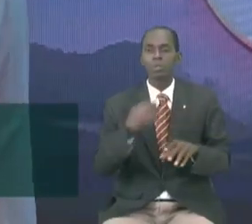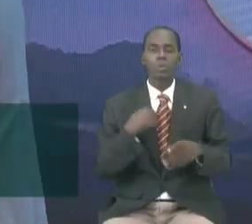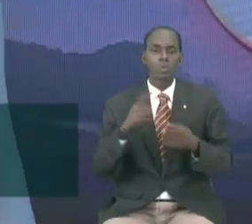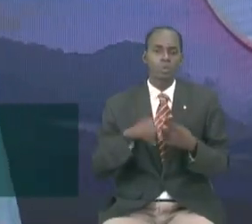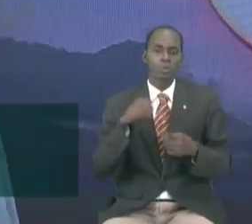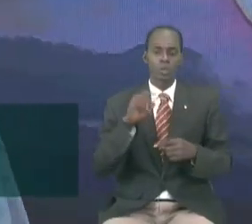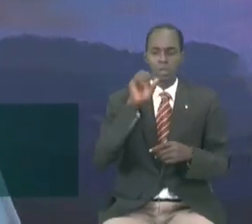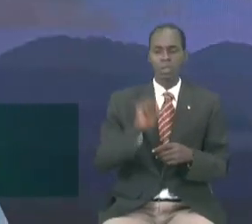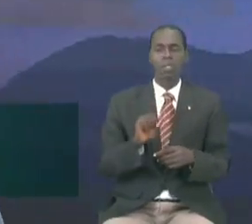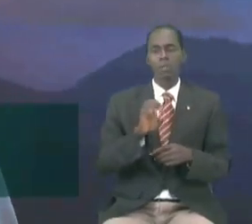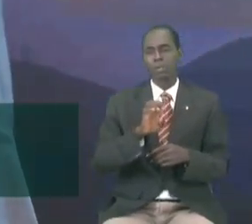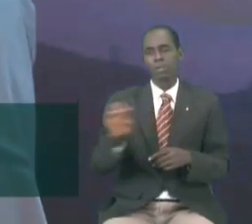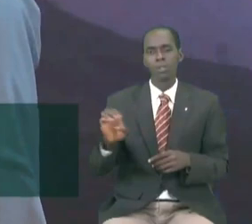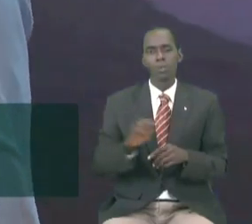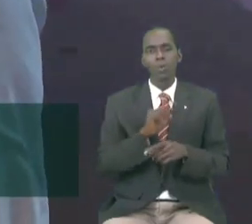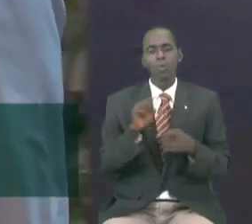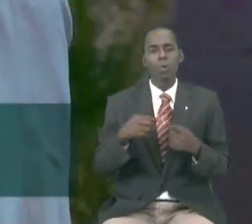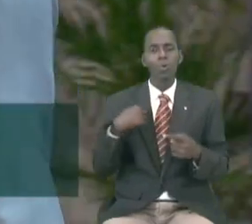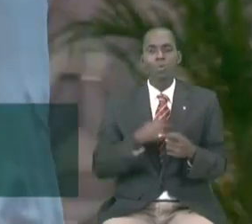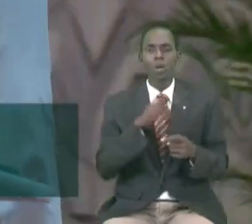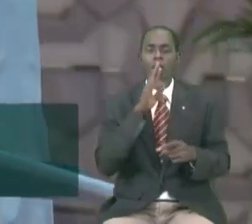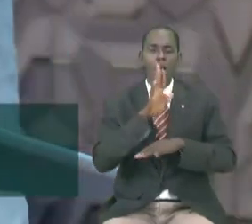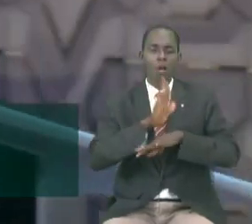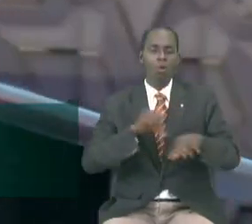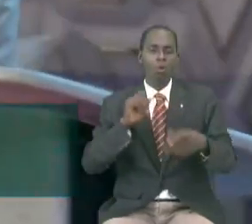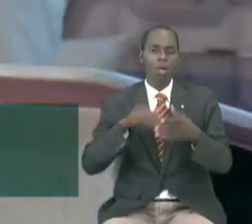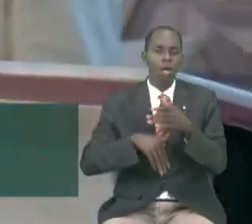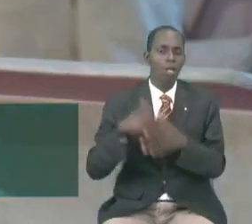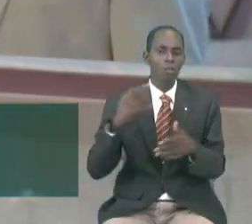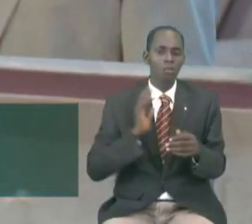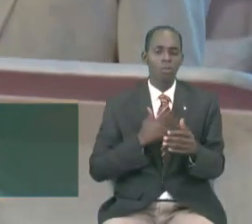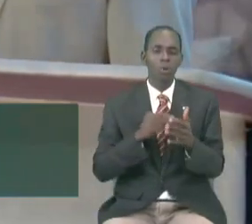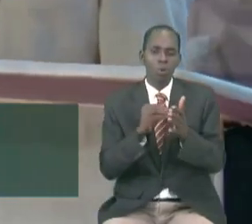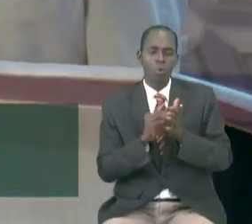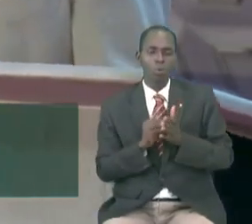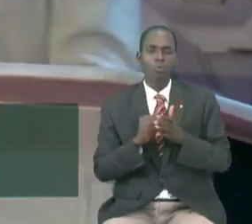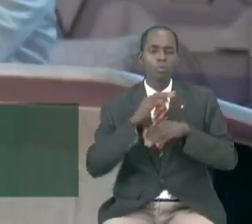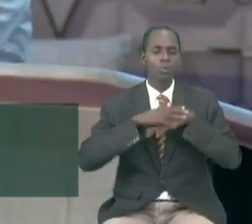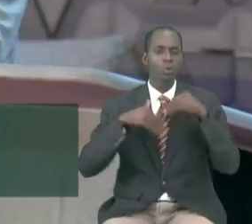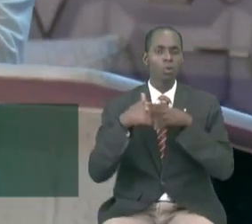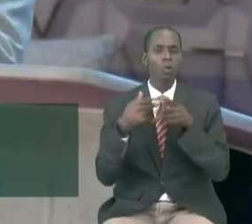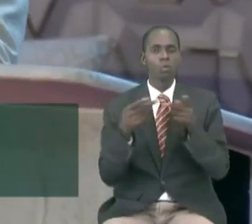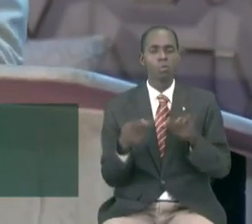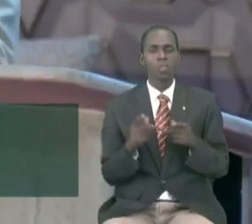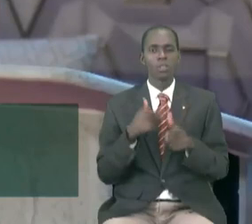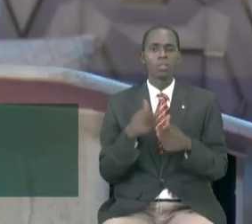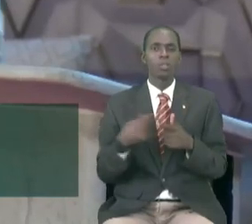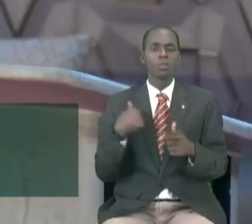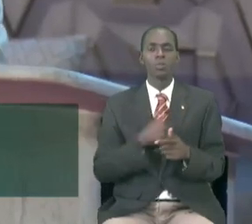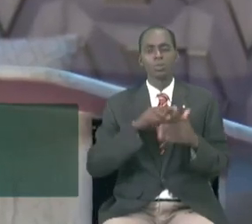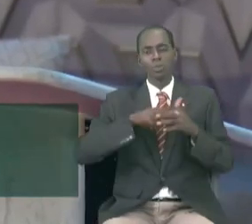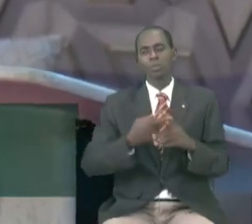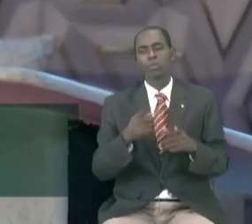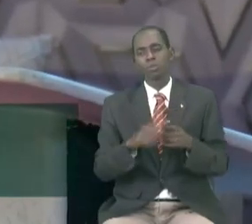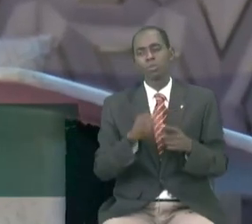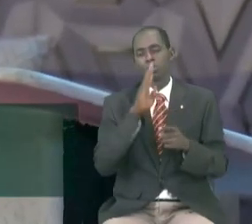slow down and drag our feet. We're not ready. The call that came to Jonah is the call that came